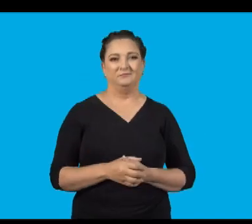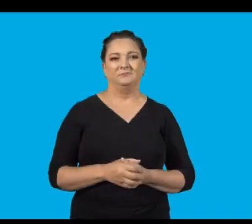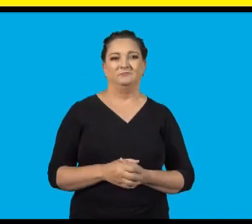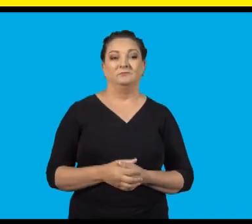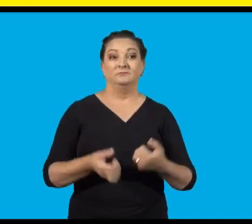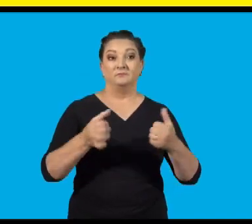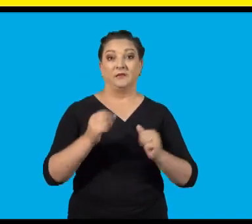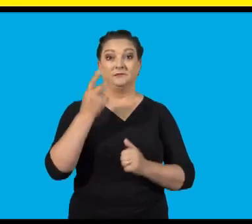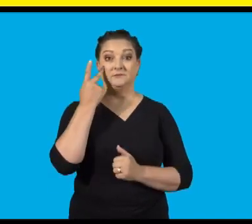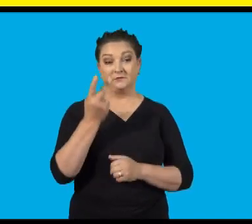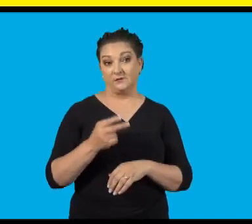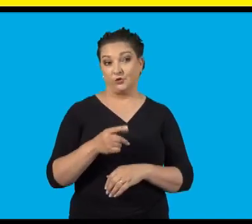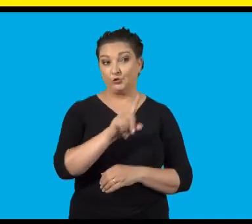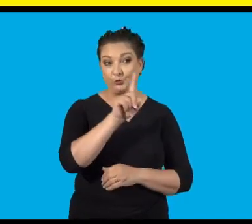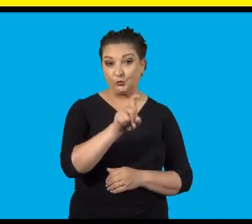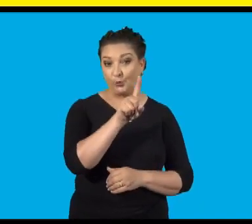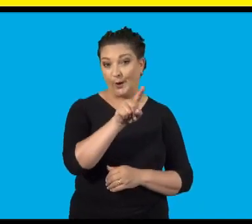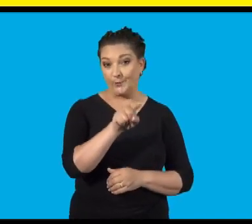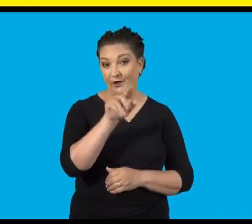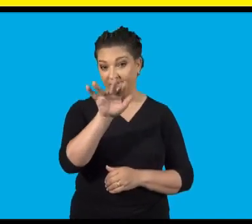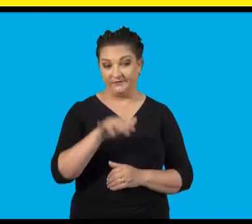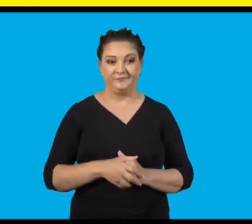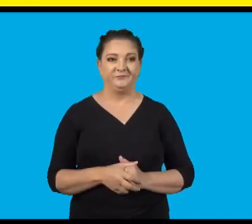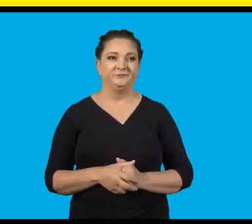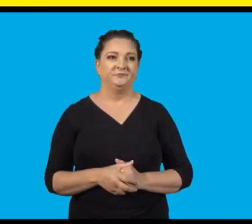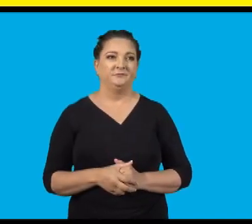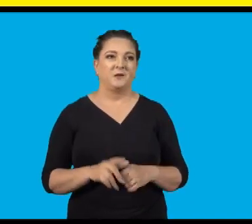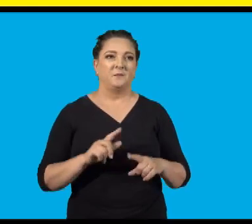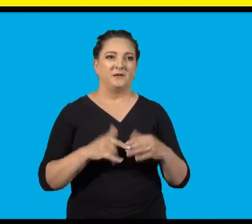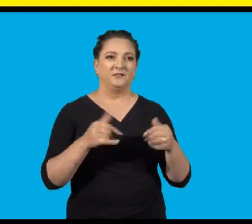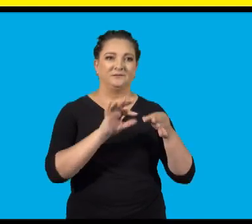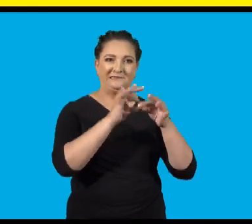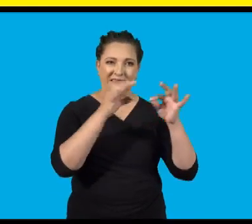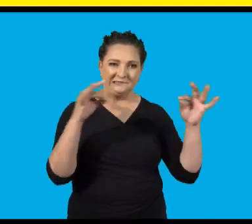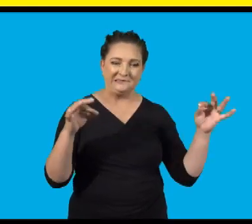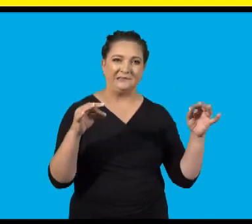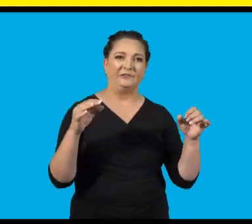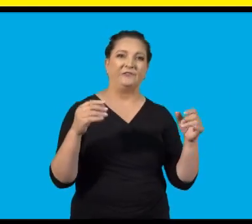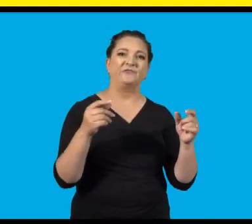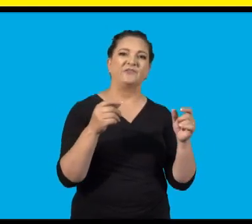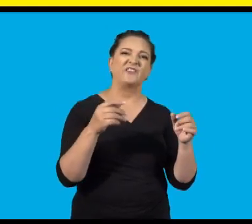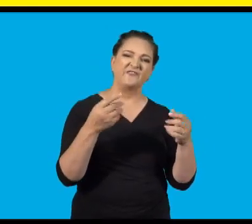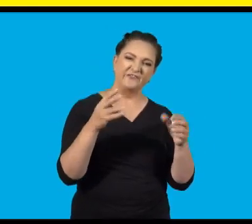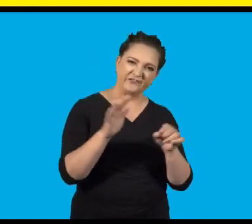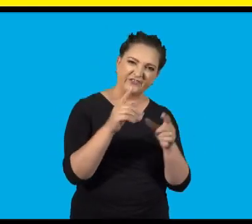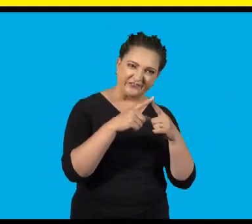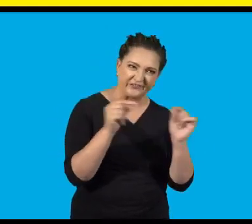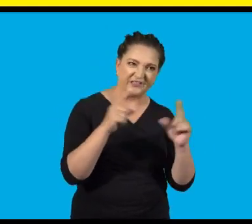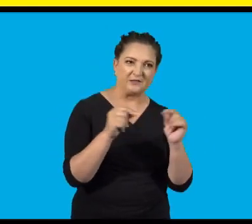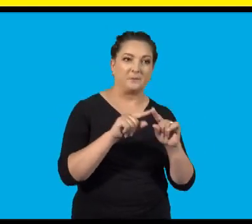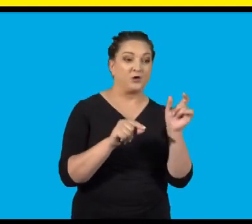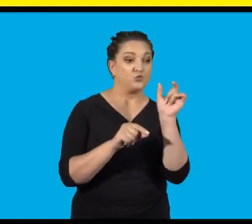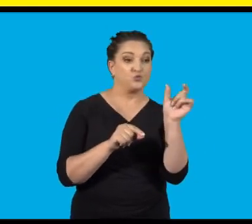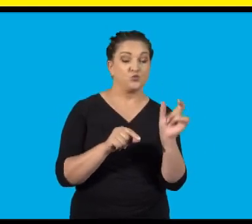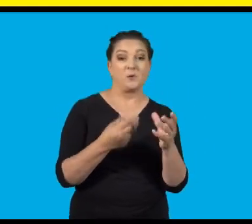you. All right, let's go to question 1.5. Complete the following sentence by filling in the missing